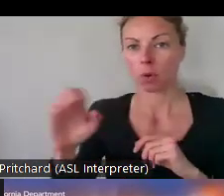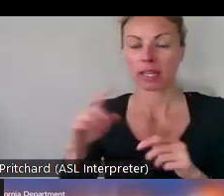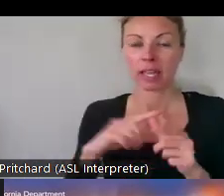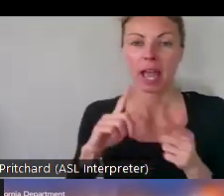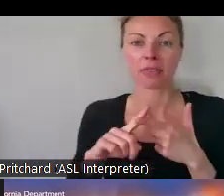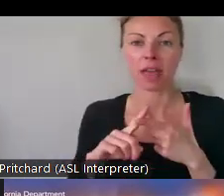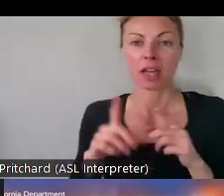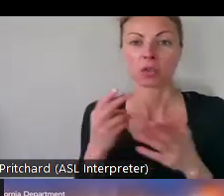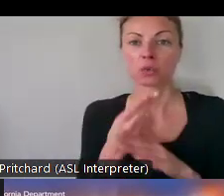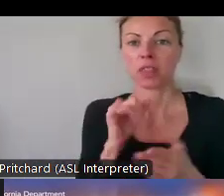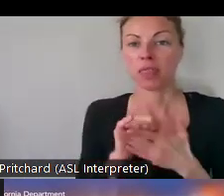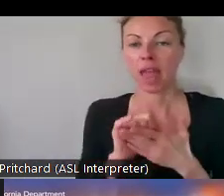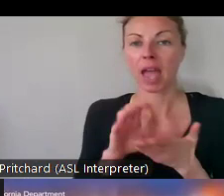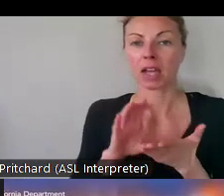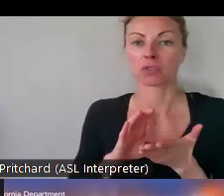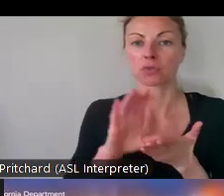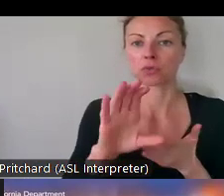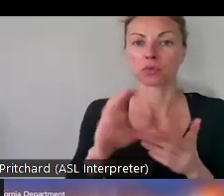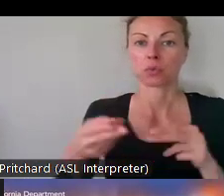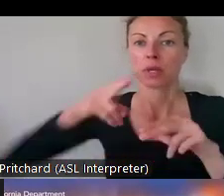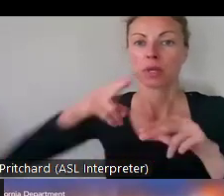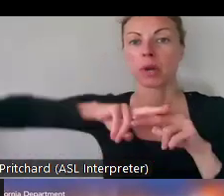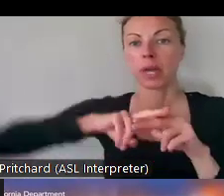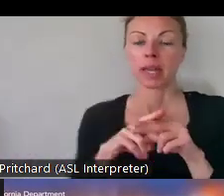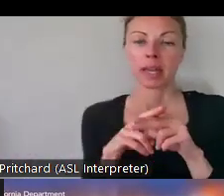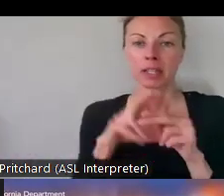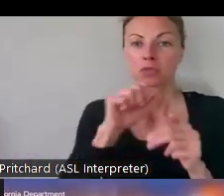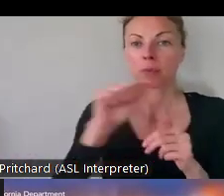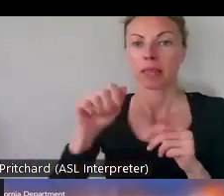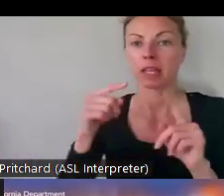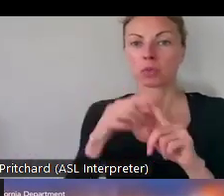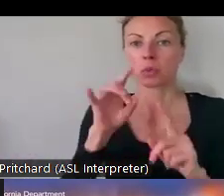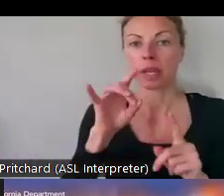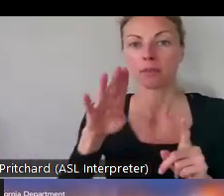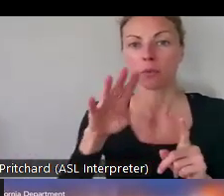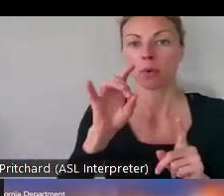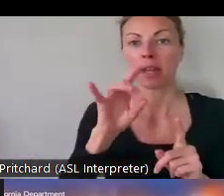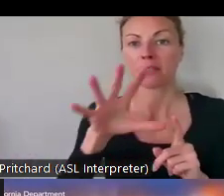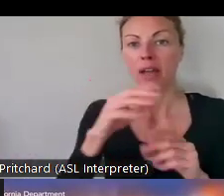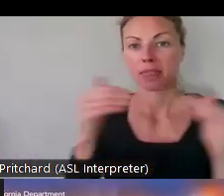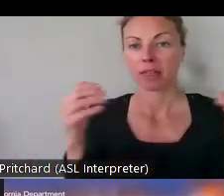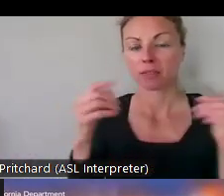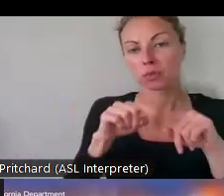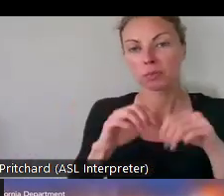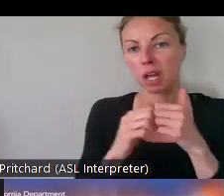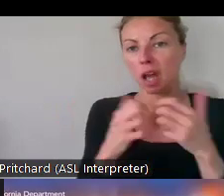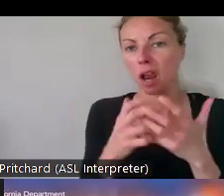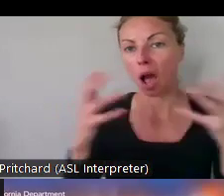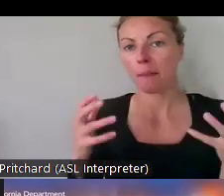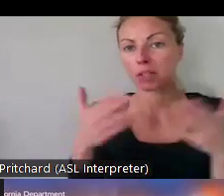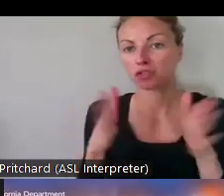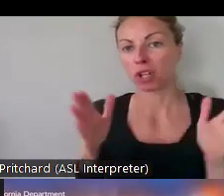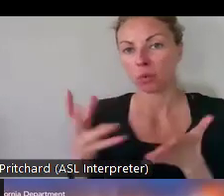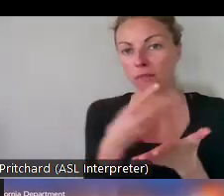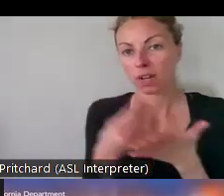that to bring the AAAs to their 84, 85 level. So this, depending upon how much general fund we